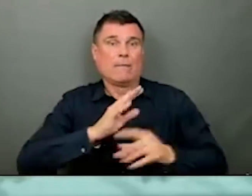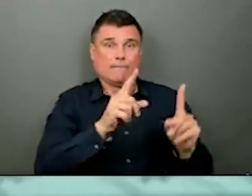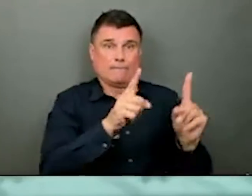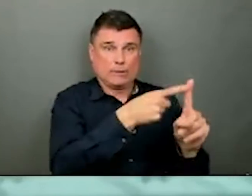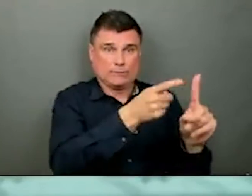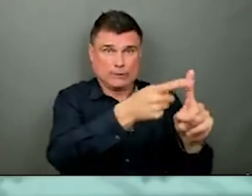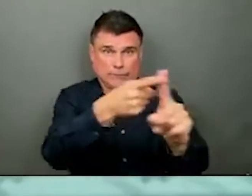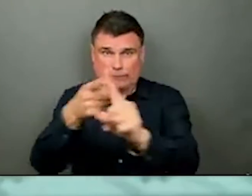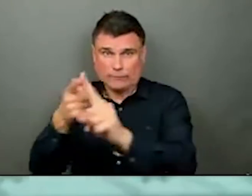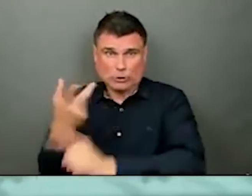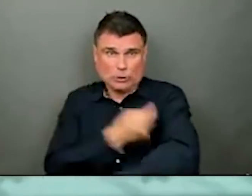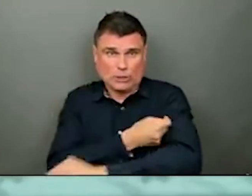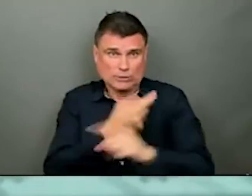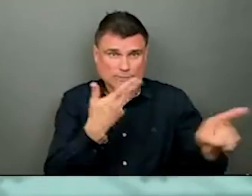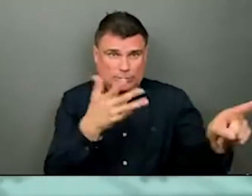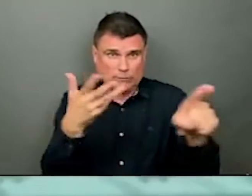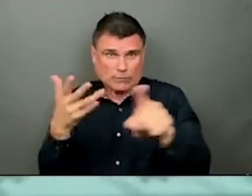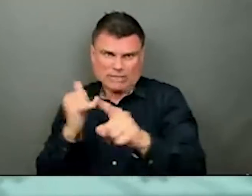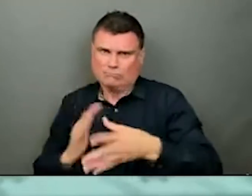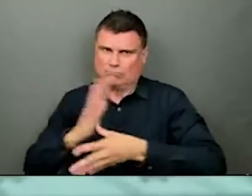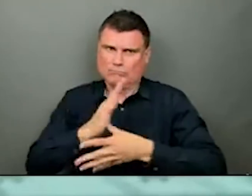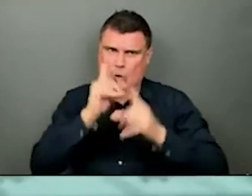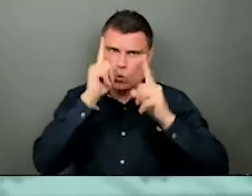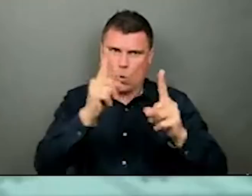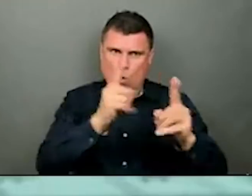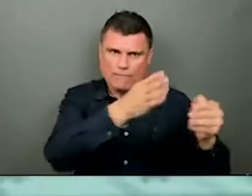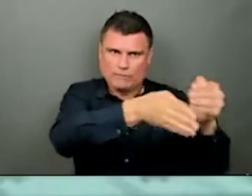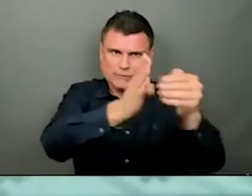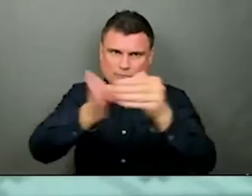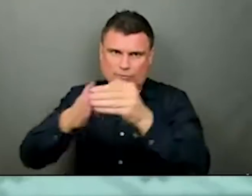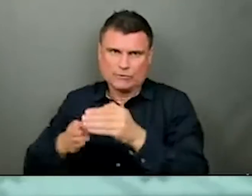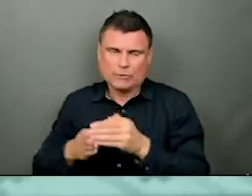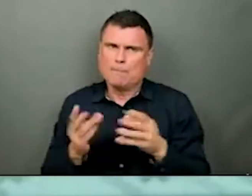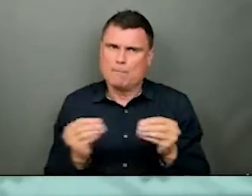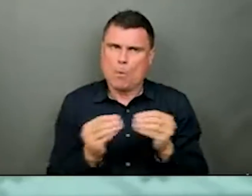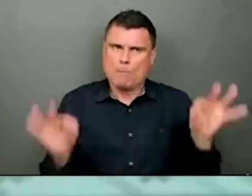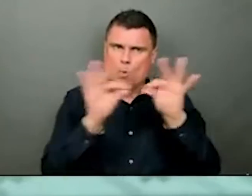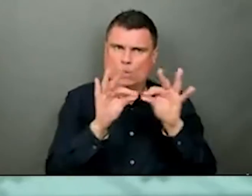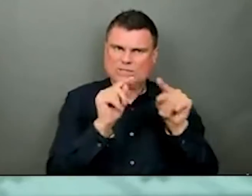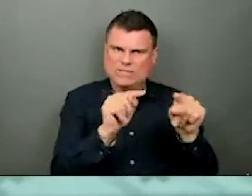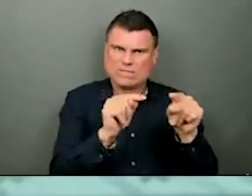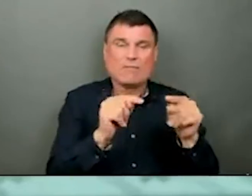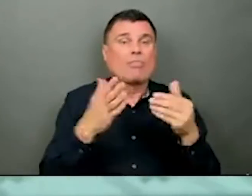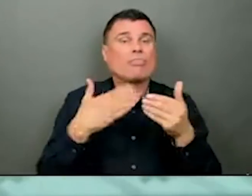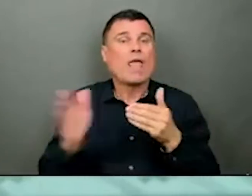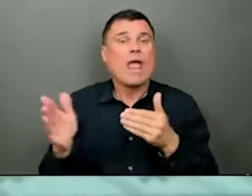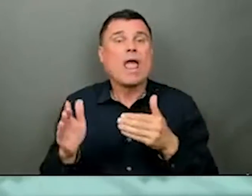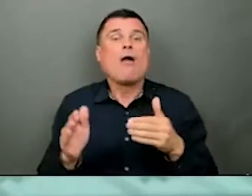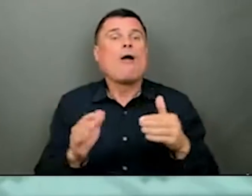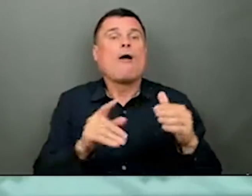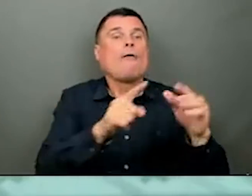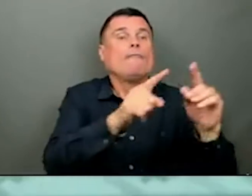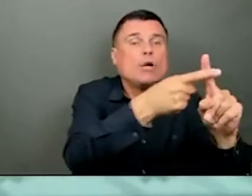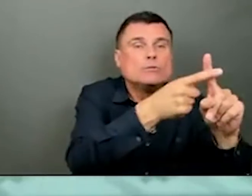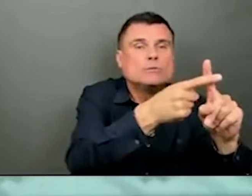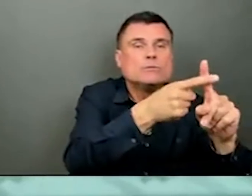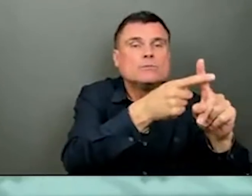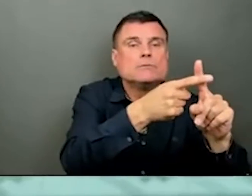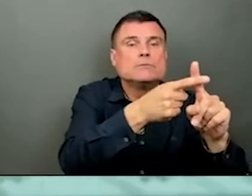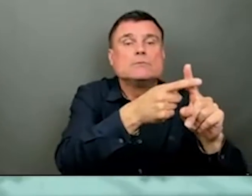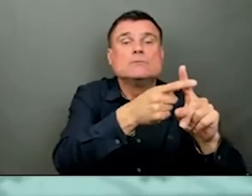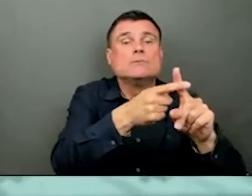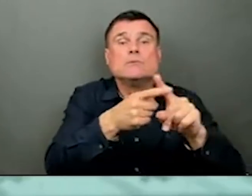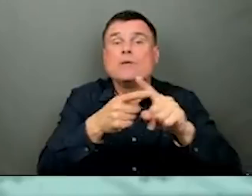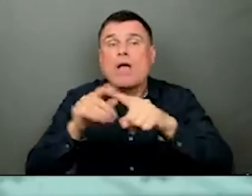incremental benefit for an individual is quite small. And that study in the UK showed this as well. What it showed was that